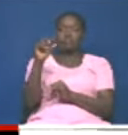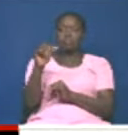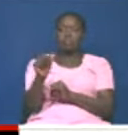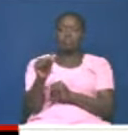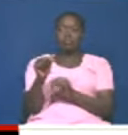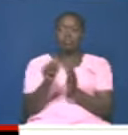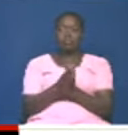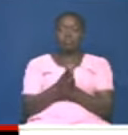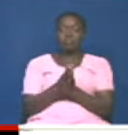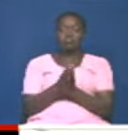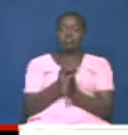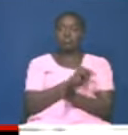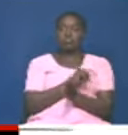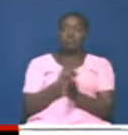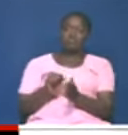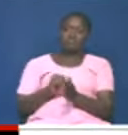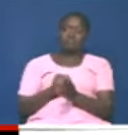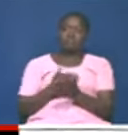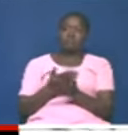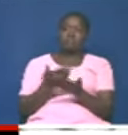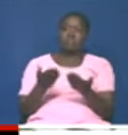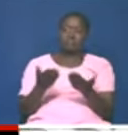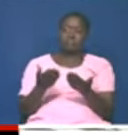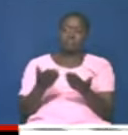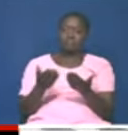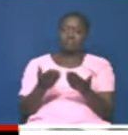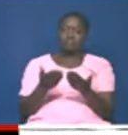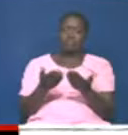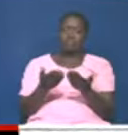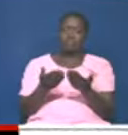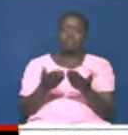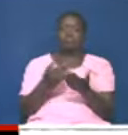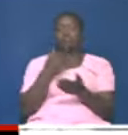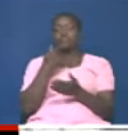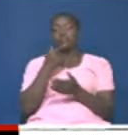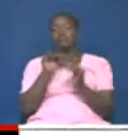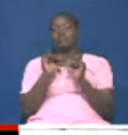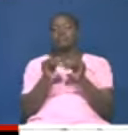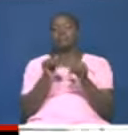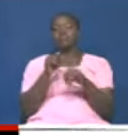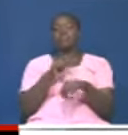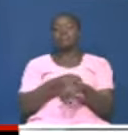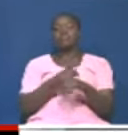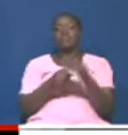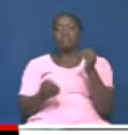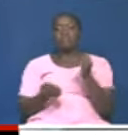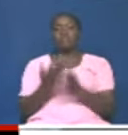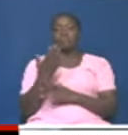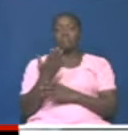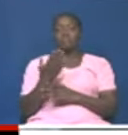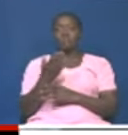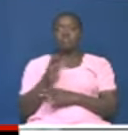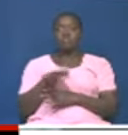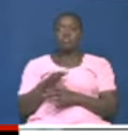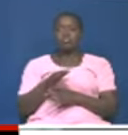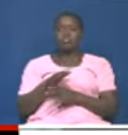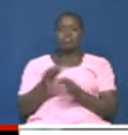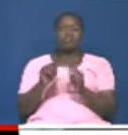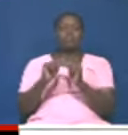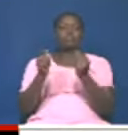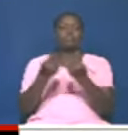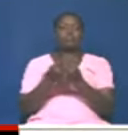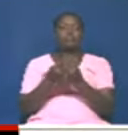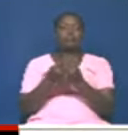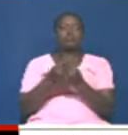UPIA candidate Cornelius Mtune. The leaders were addressing the media during the launch of a women brigade dubbed Warembo